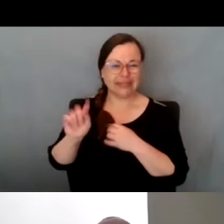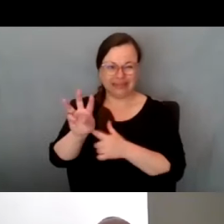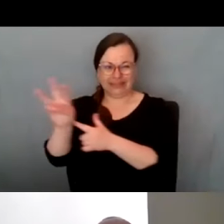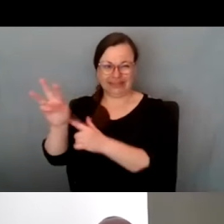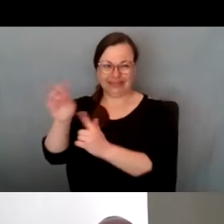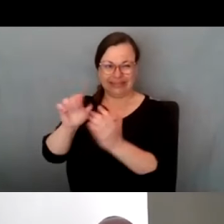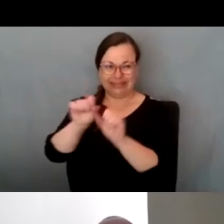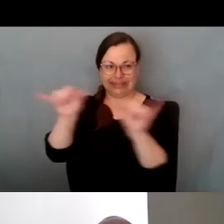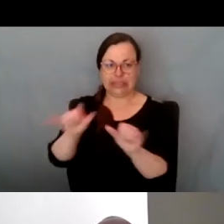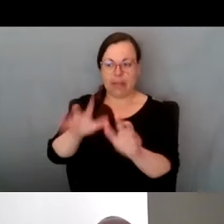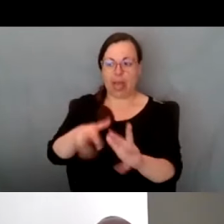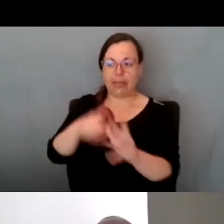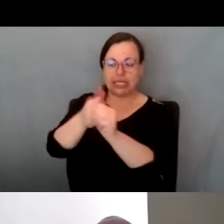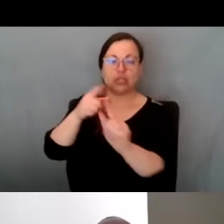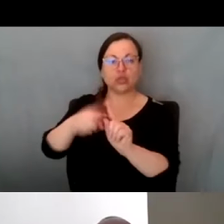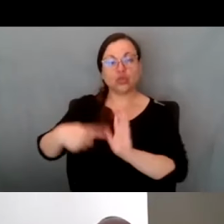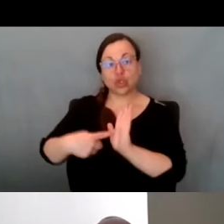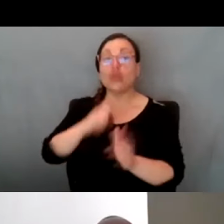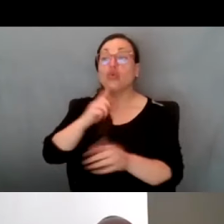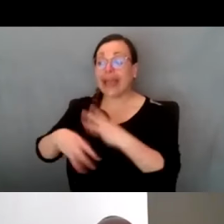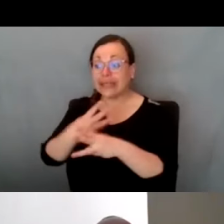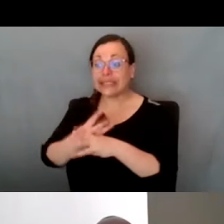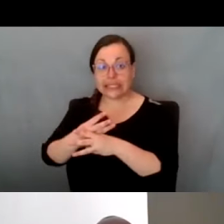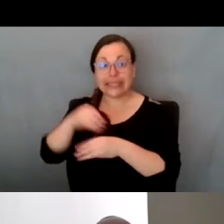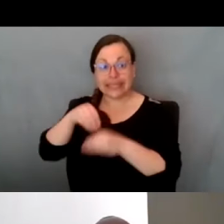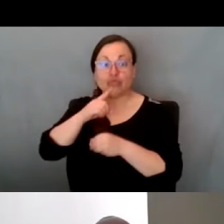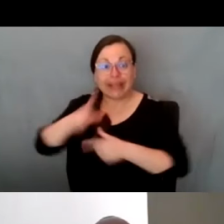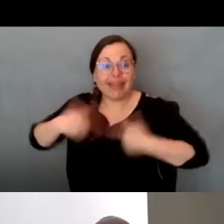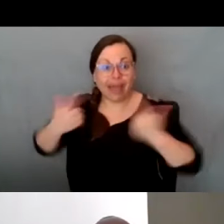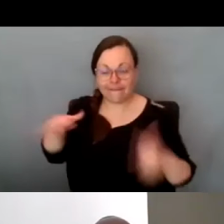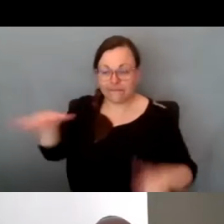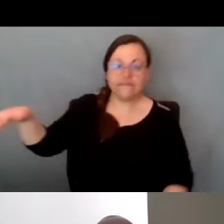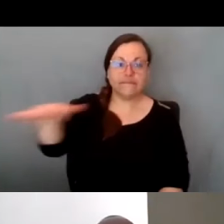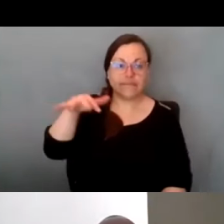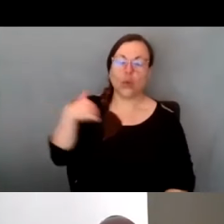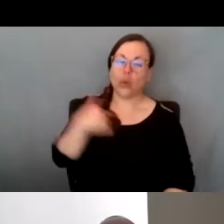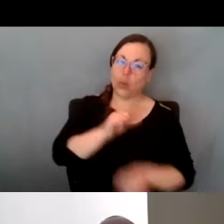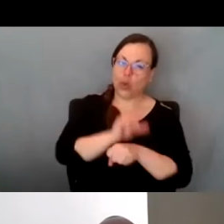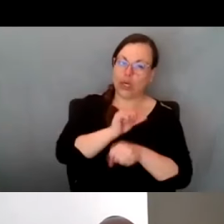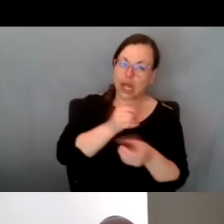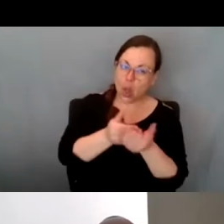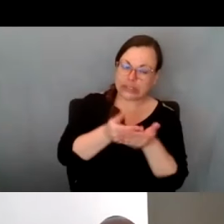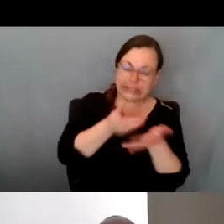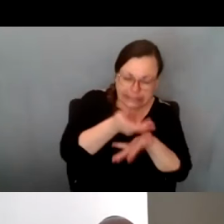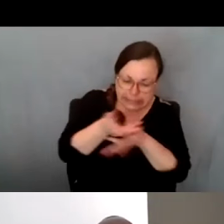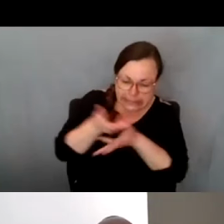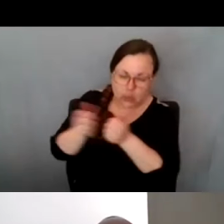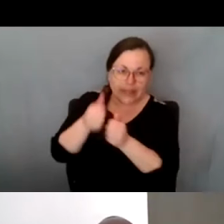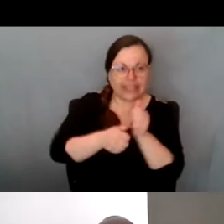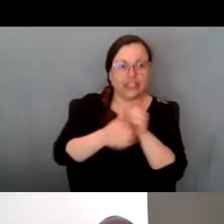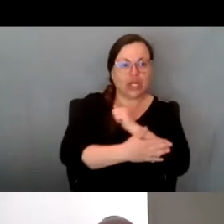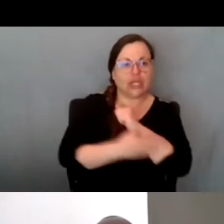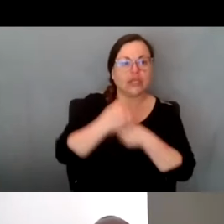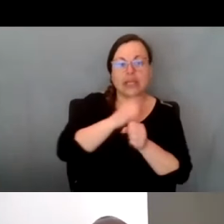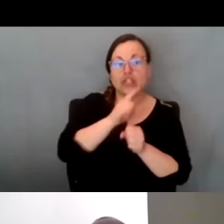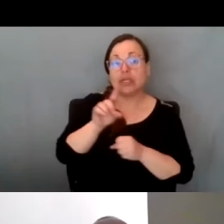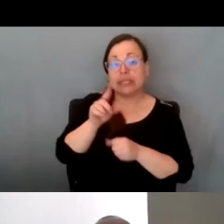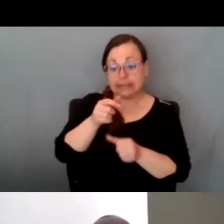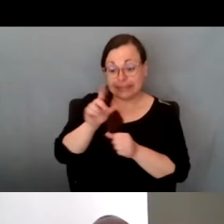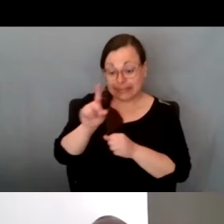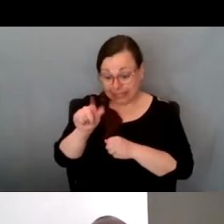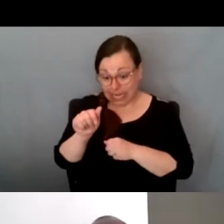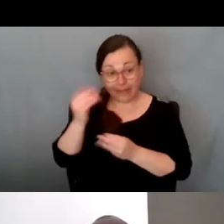reflect the reality on the ground. I think we are working closely with the country to make sure that data, information they